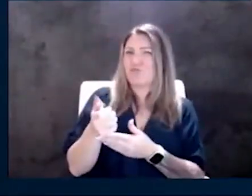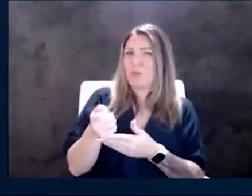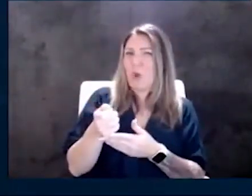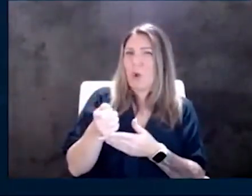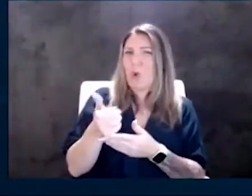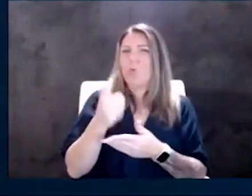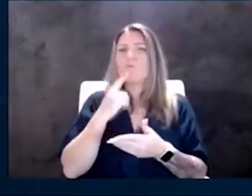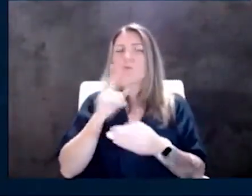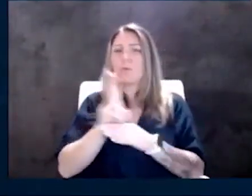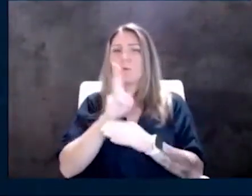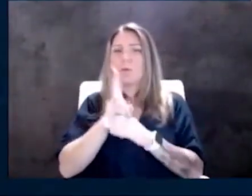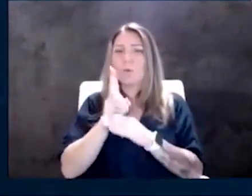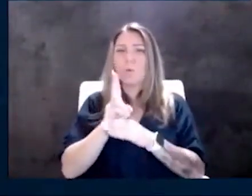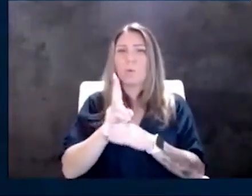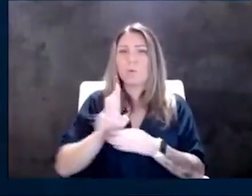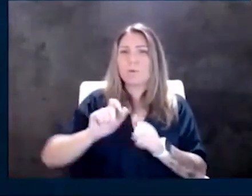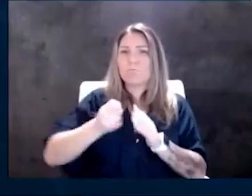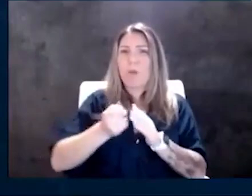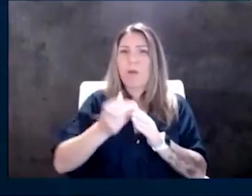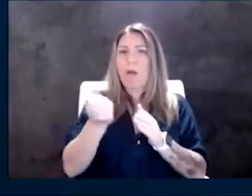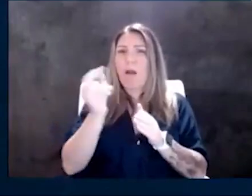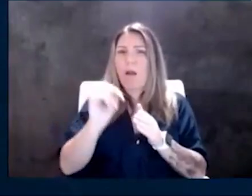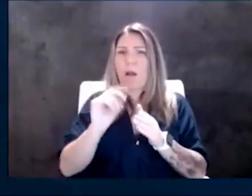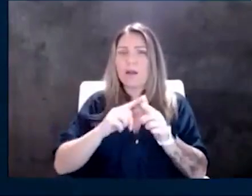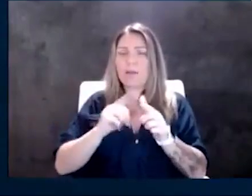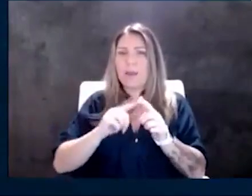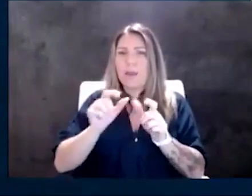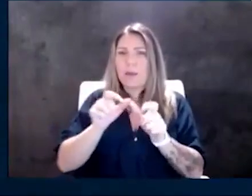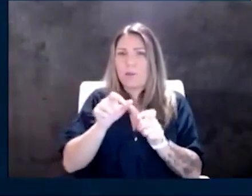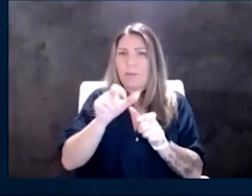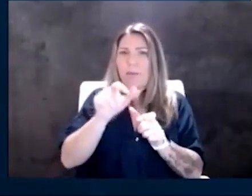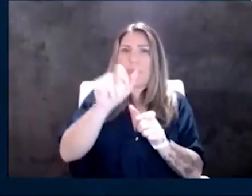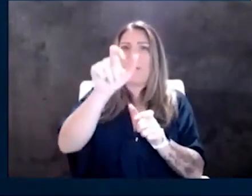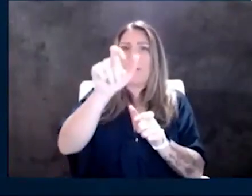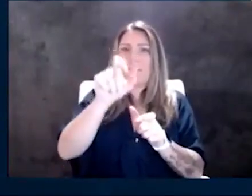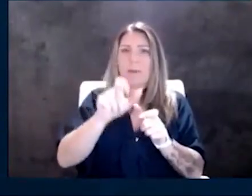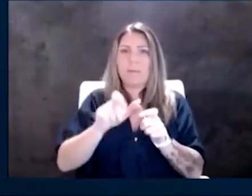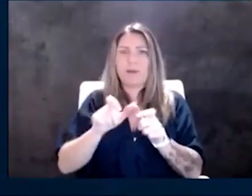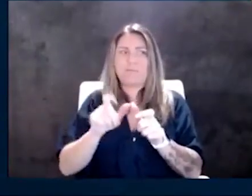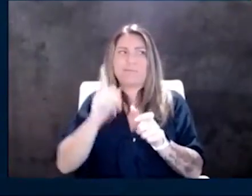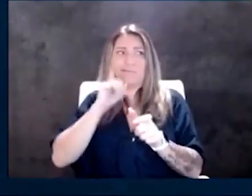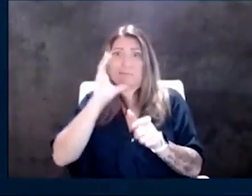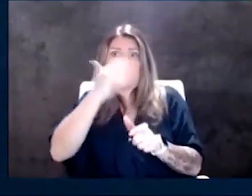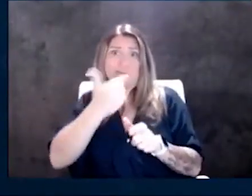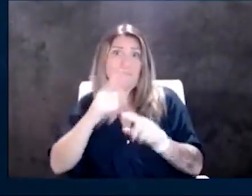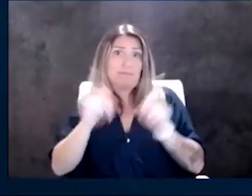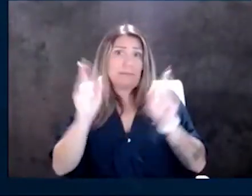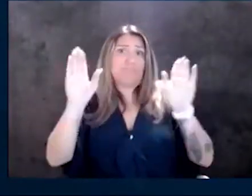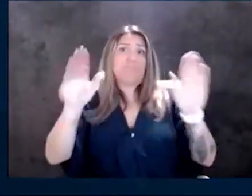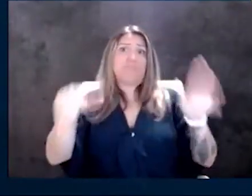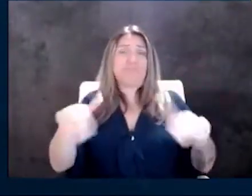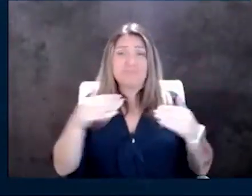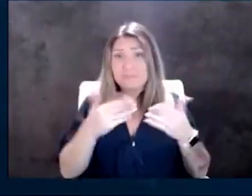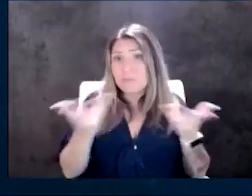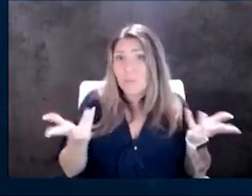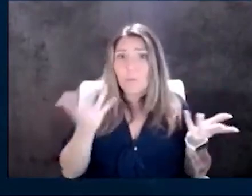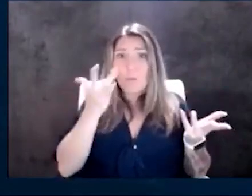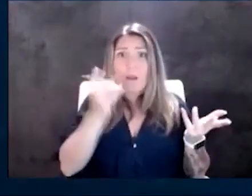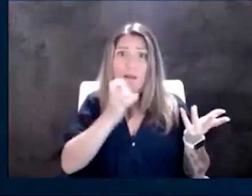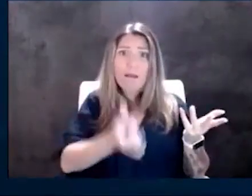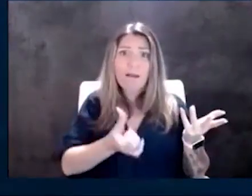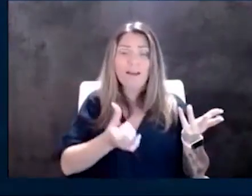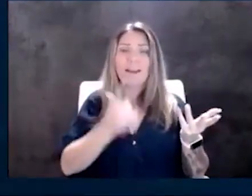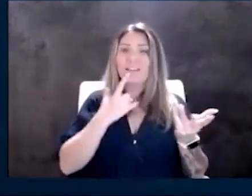you turn it on and it goes up and down. It sure sounded strange to Winston, but heck, he had nothing to lose, so he did it. 2